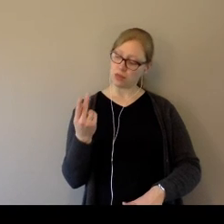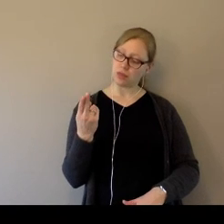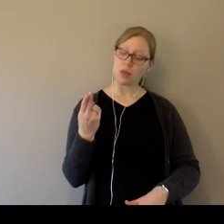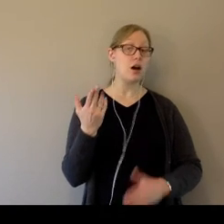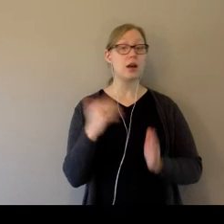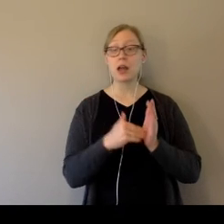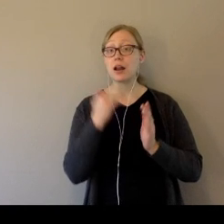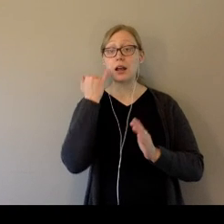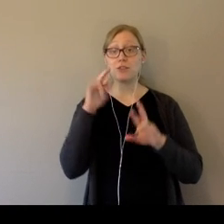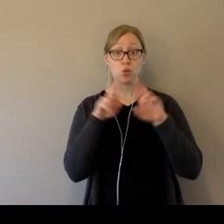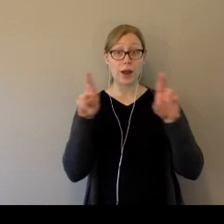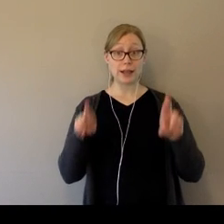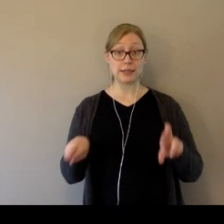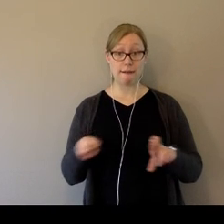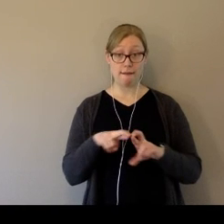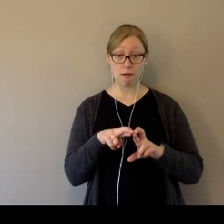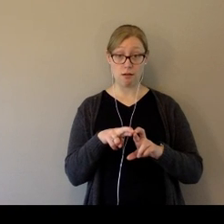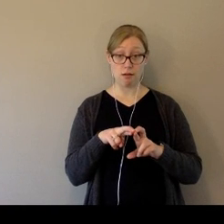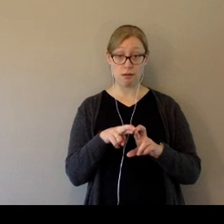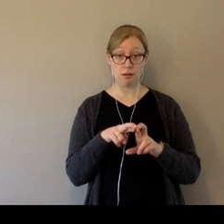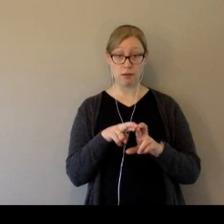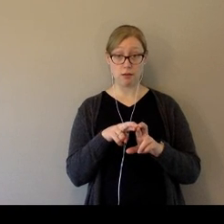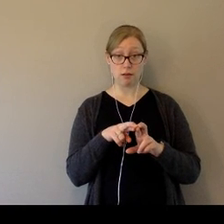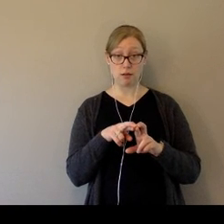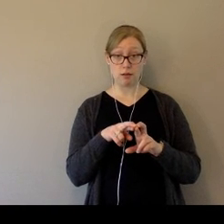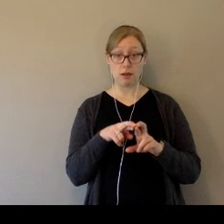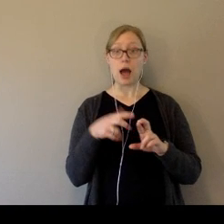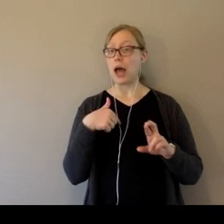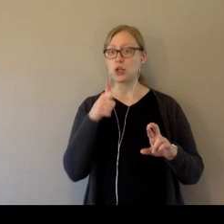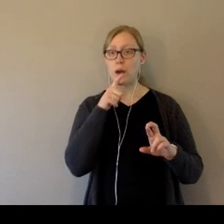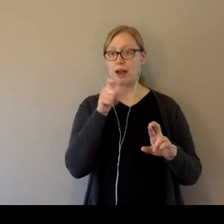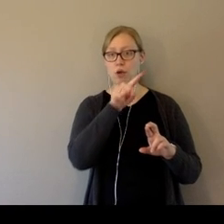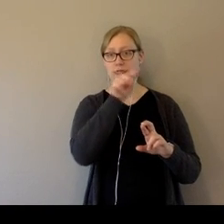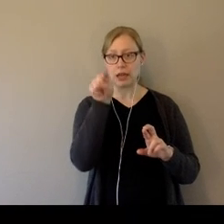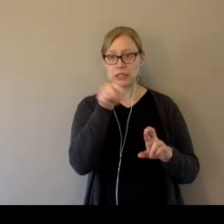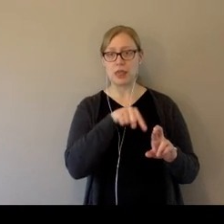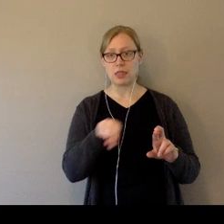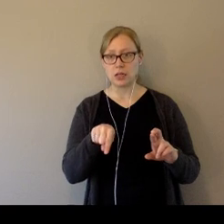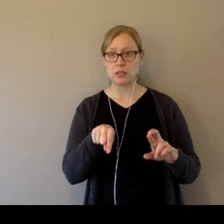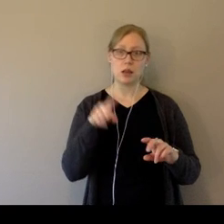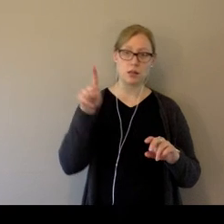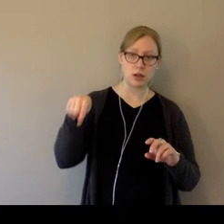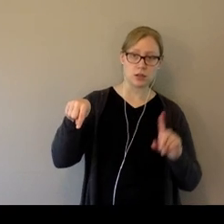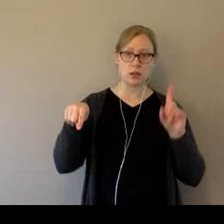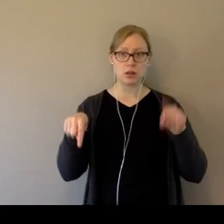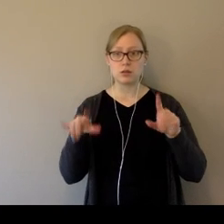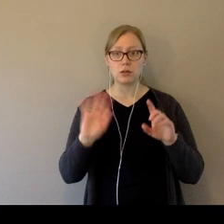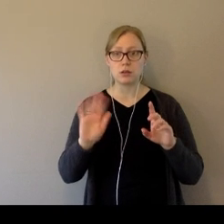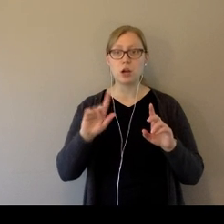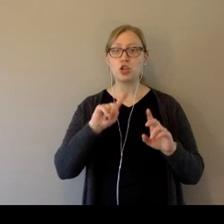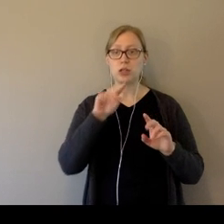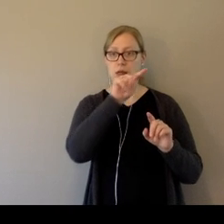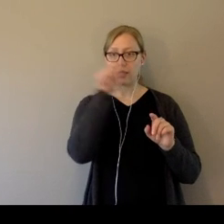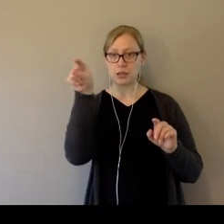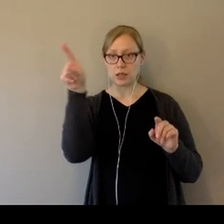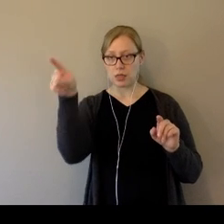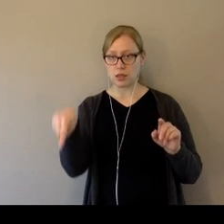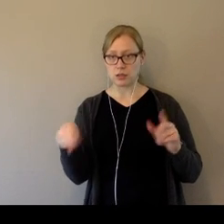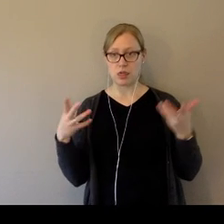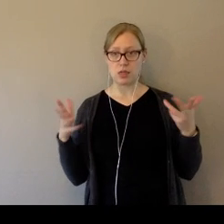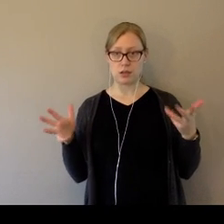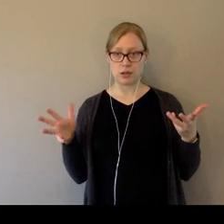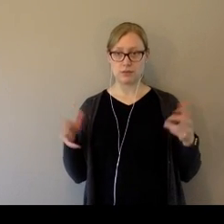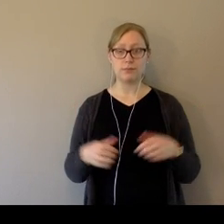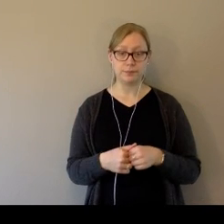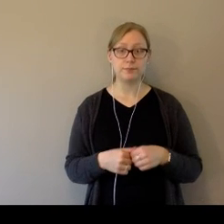I only have to do 2 lengths. And so here we have the the length of its of